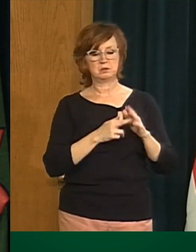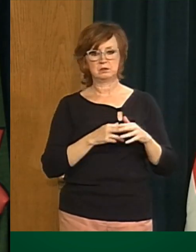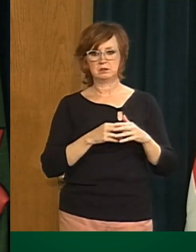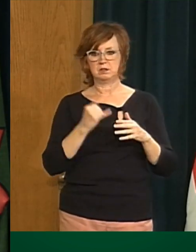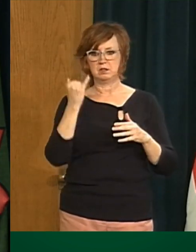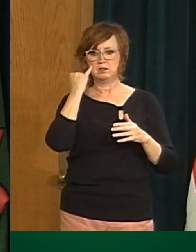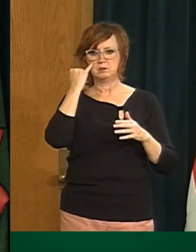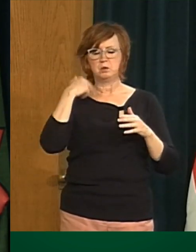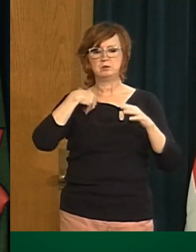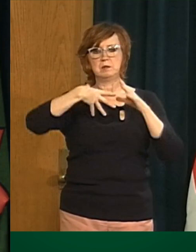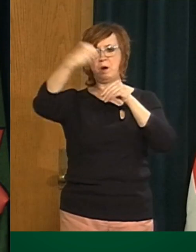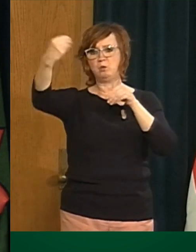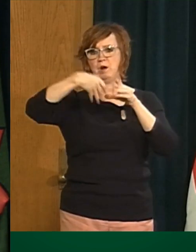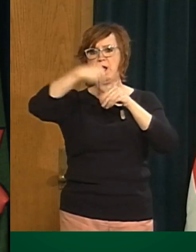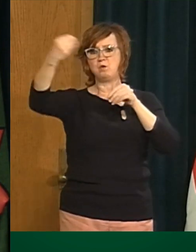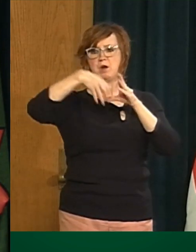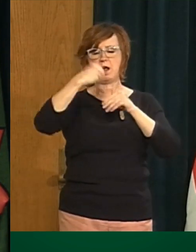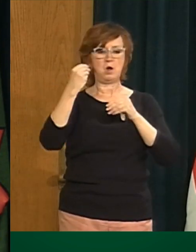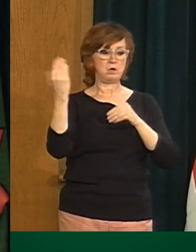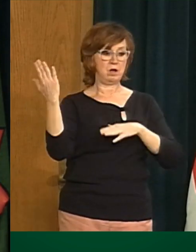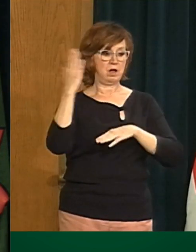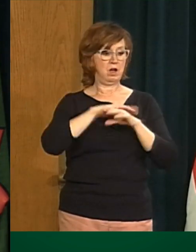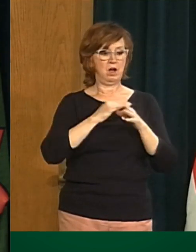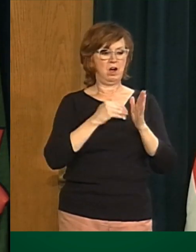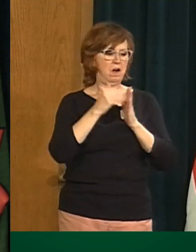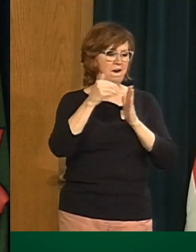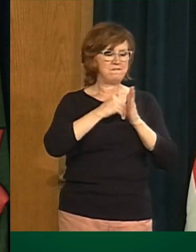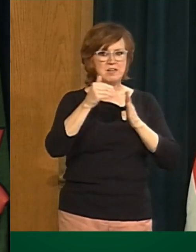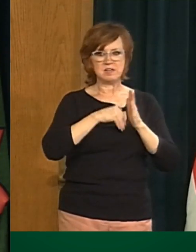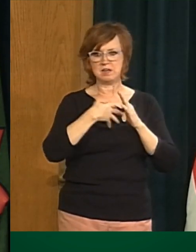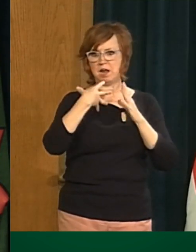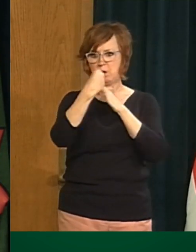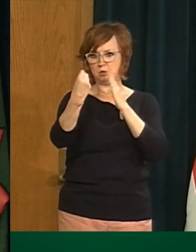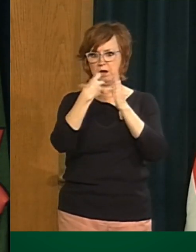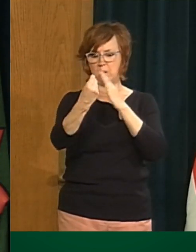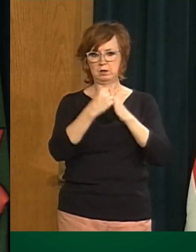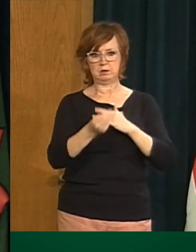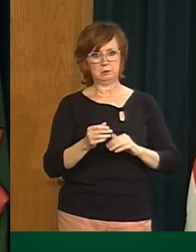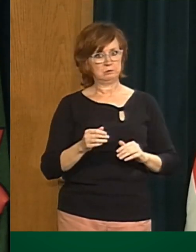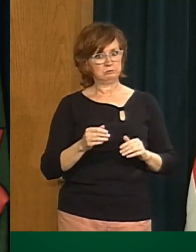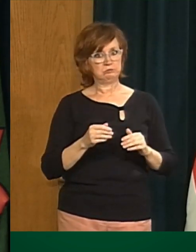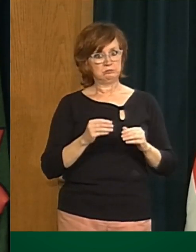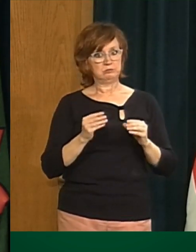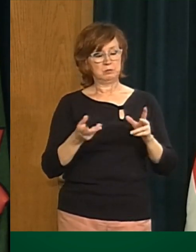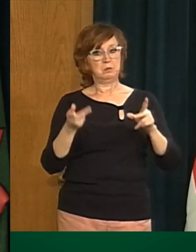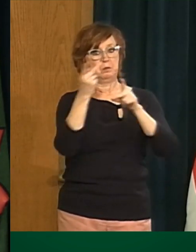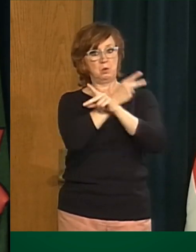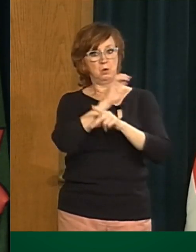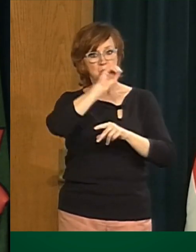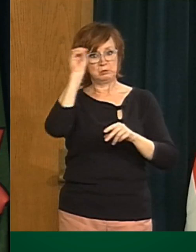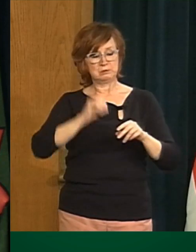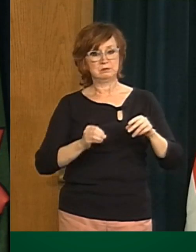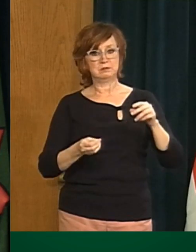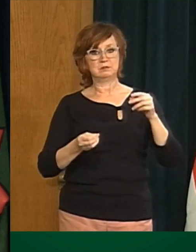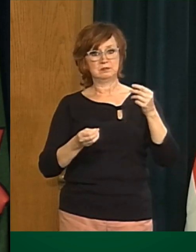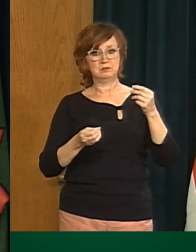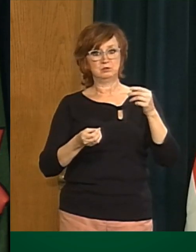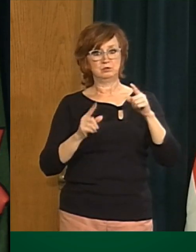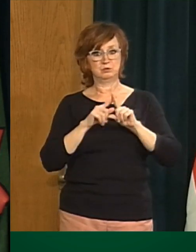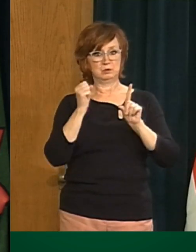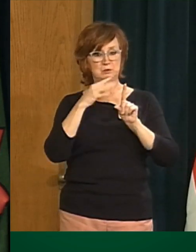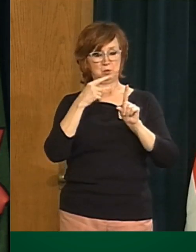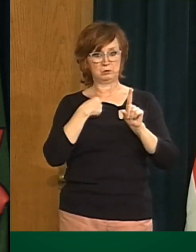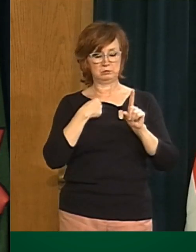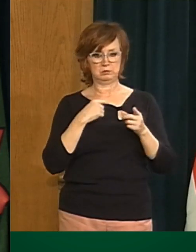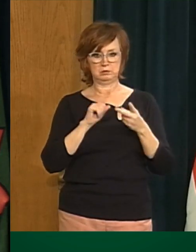too often, if you will, increasing that opportunity for exposure. The infection of COVID-19 can be